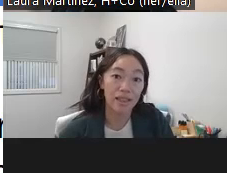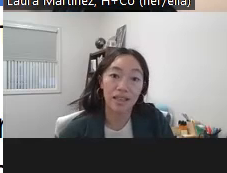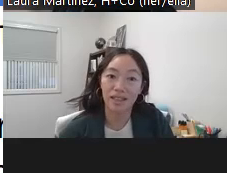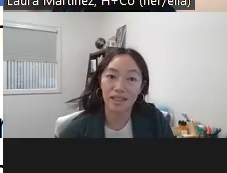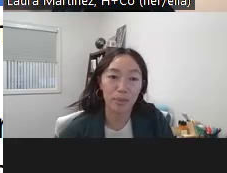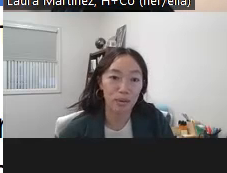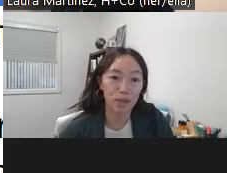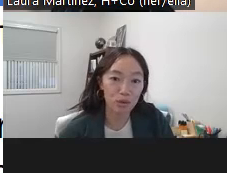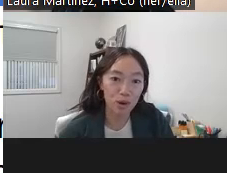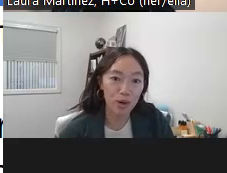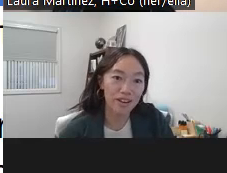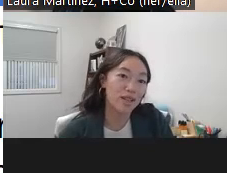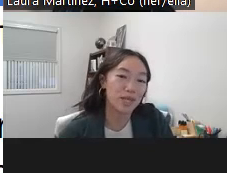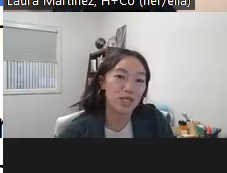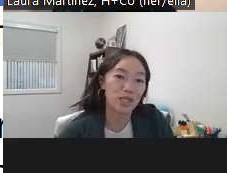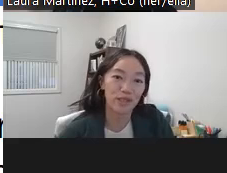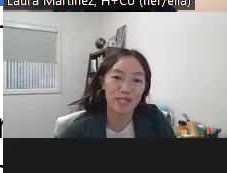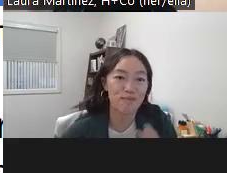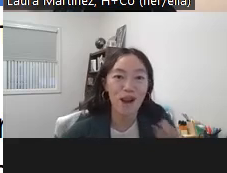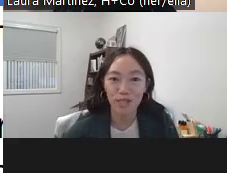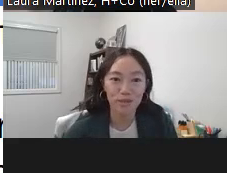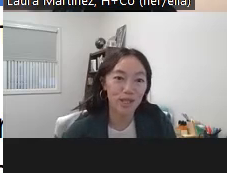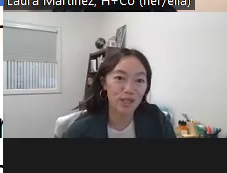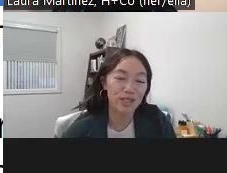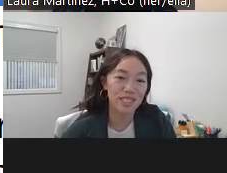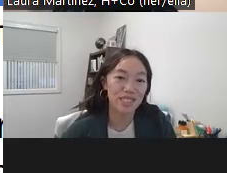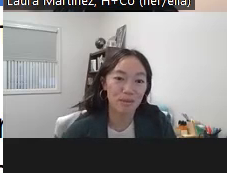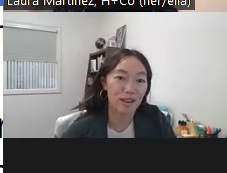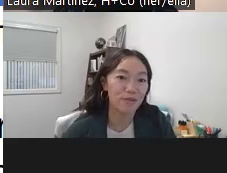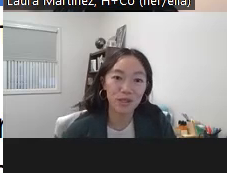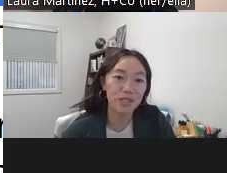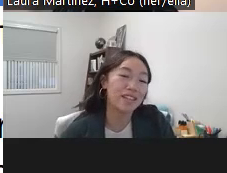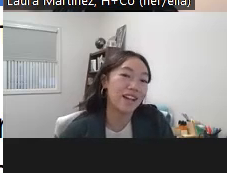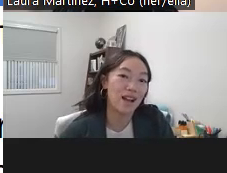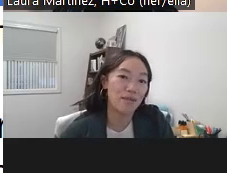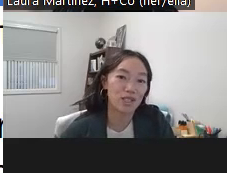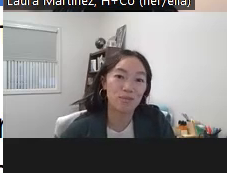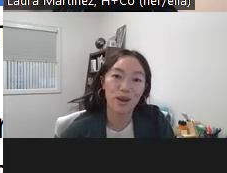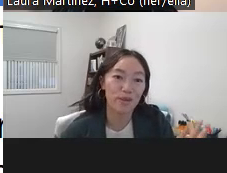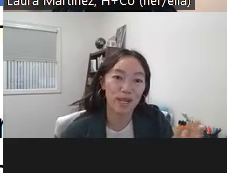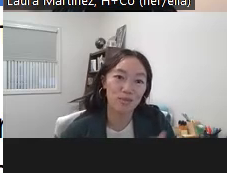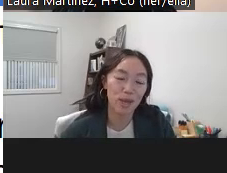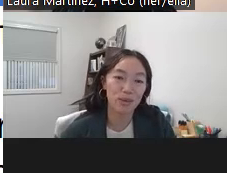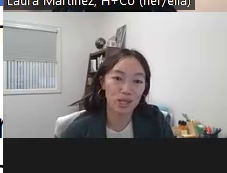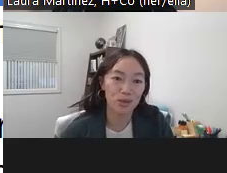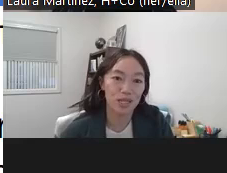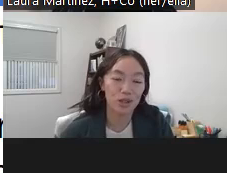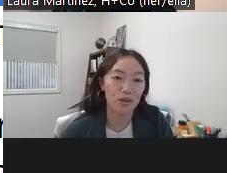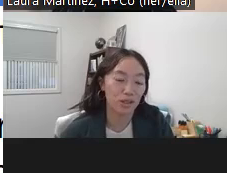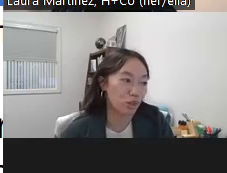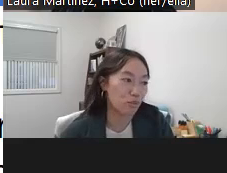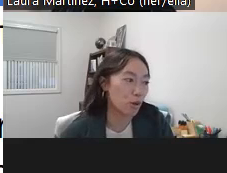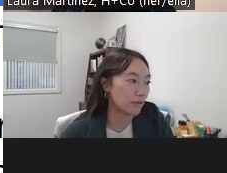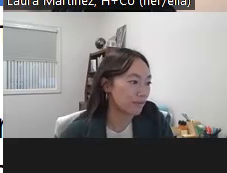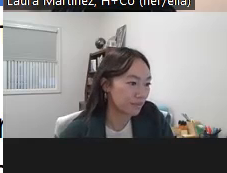one, and then they can pick up a new mower, potentially leave with some outreach materials and some kind of food, and just be on their way to be able to use a